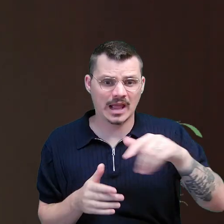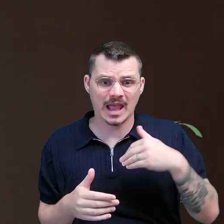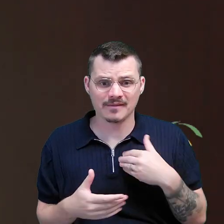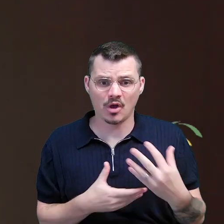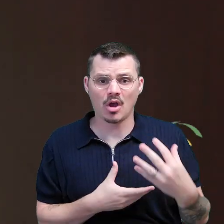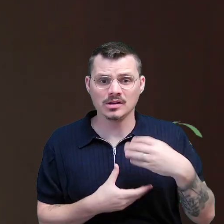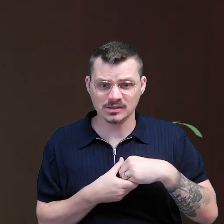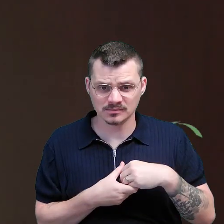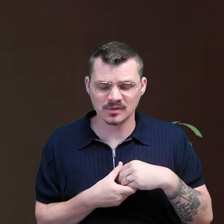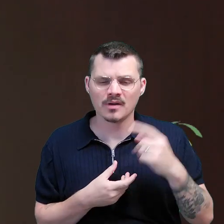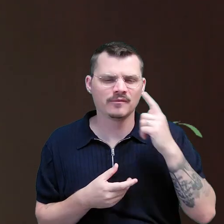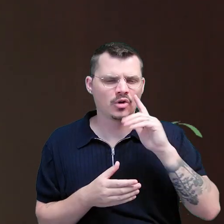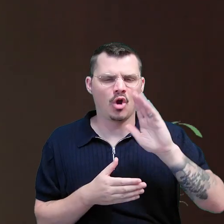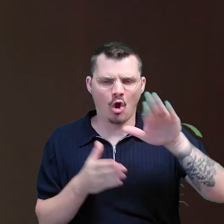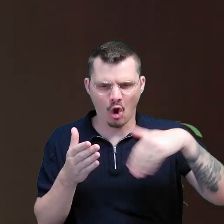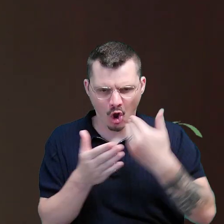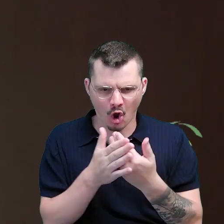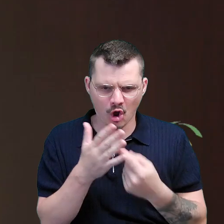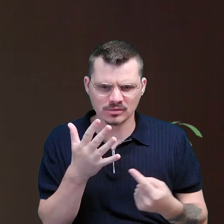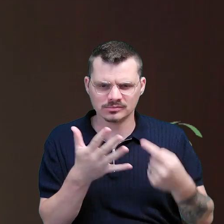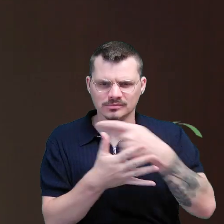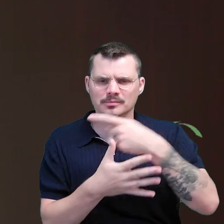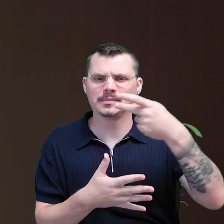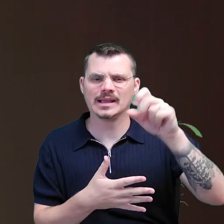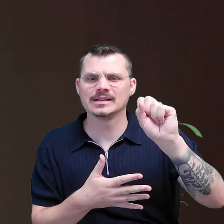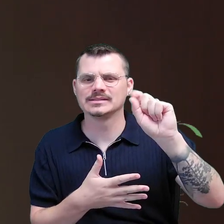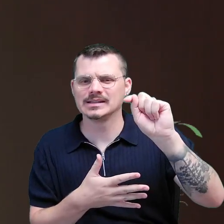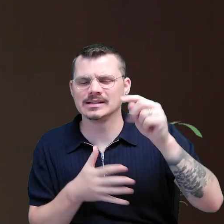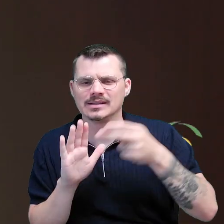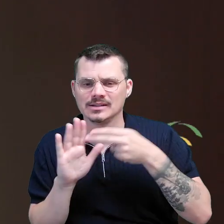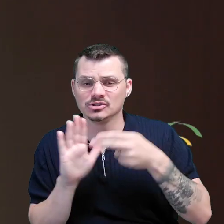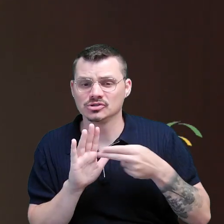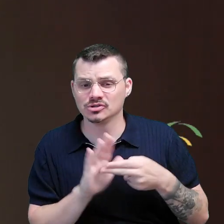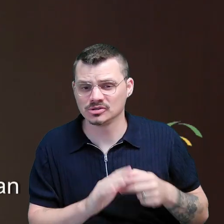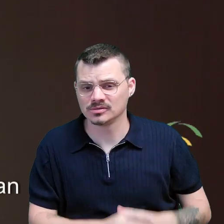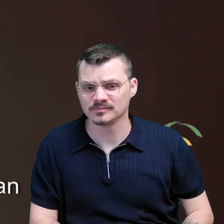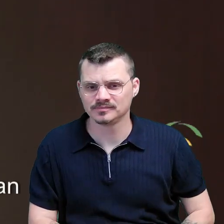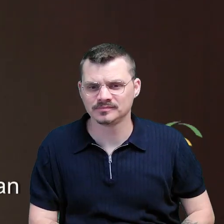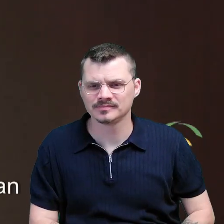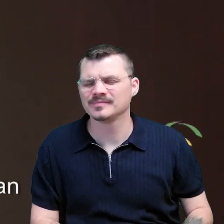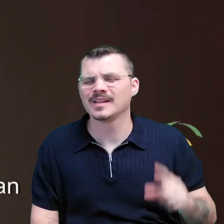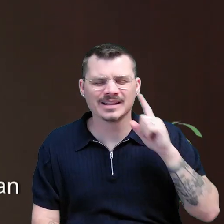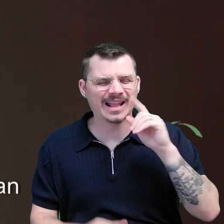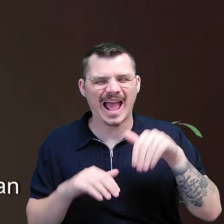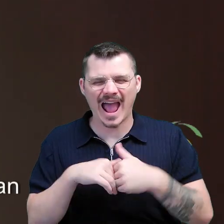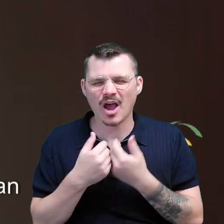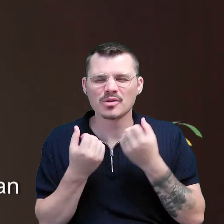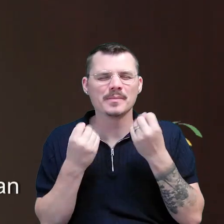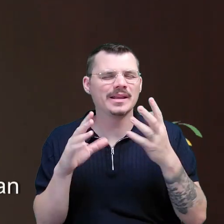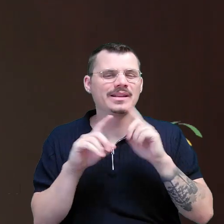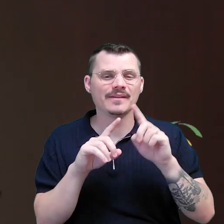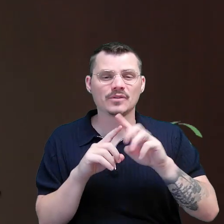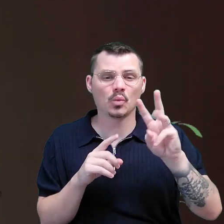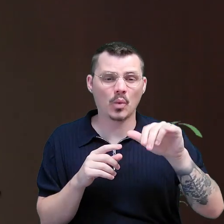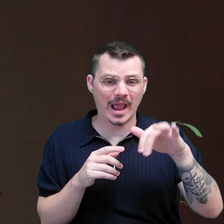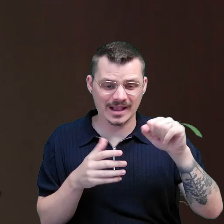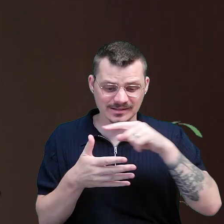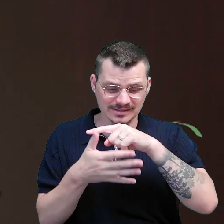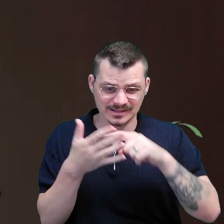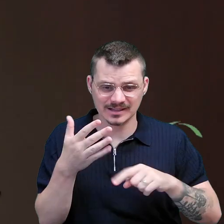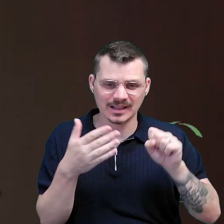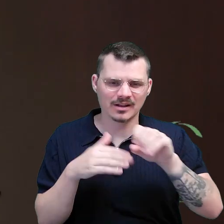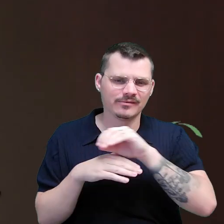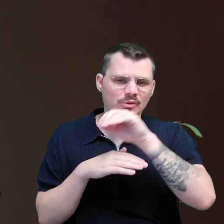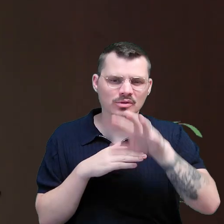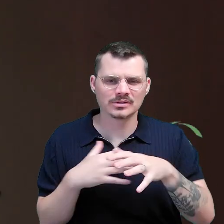autism for all of the PST conditions, because of all those myriad ways they can influence a